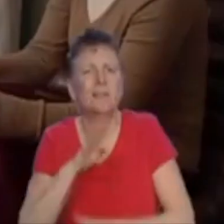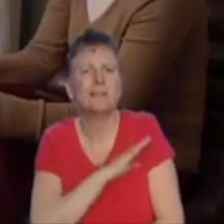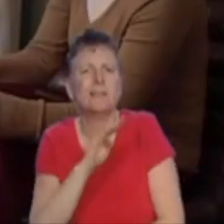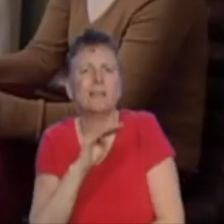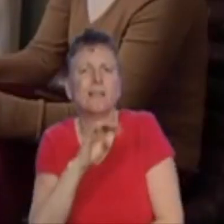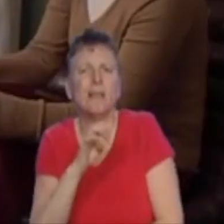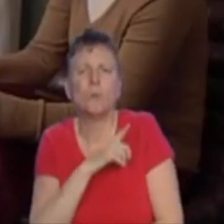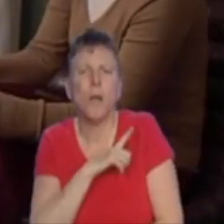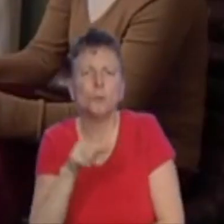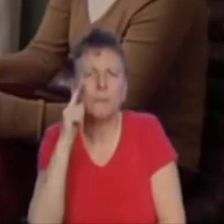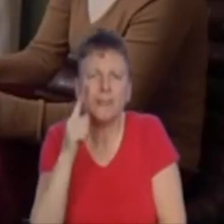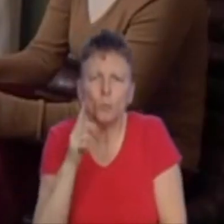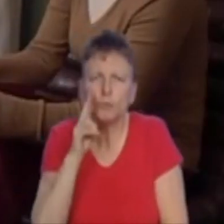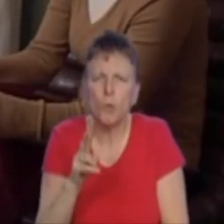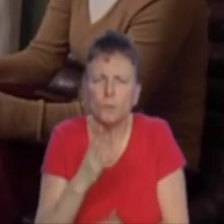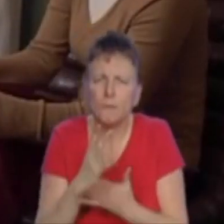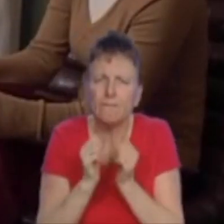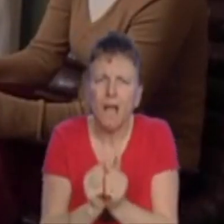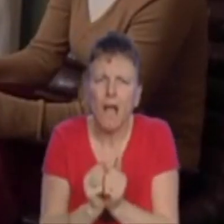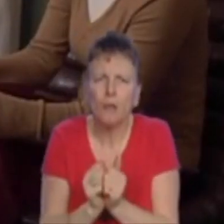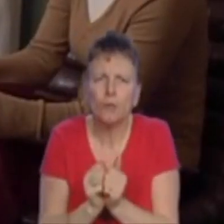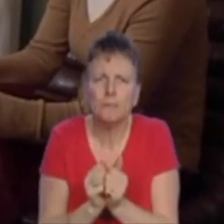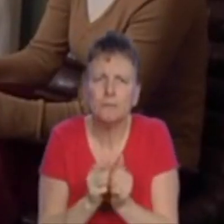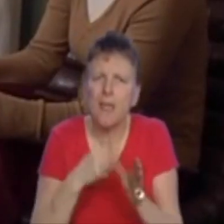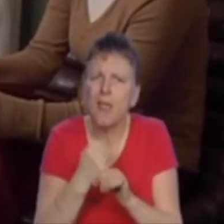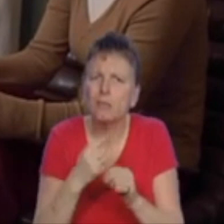agent? At the beginning, it's to do with